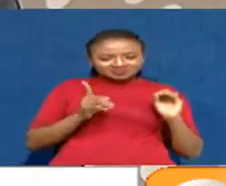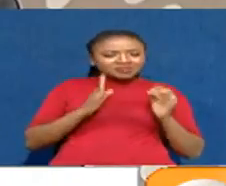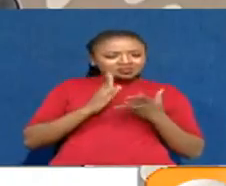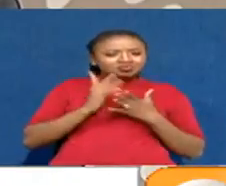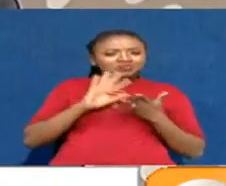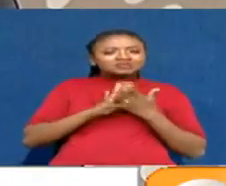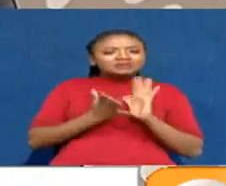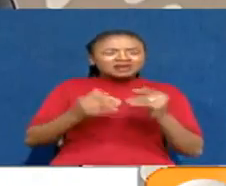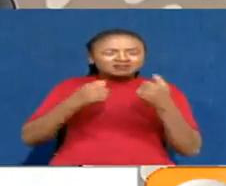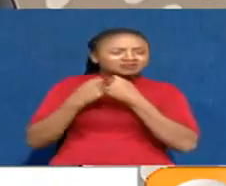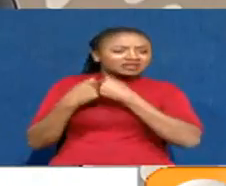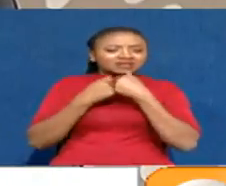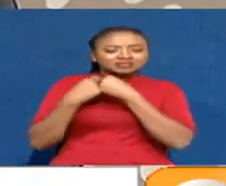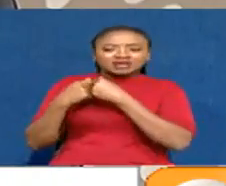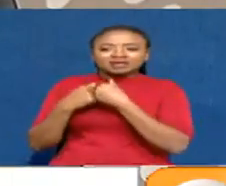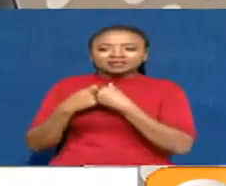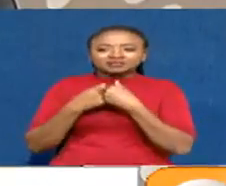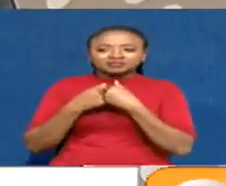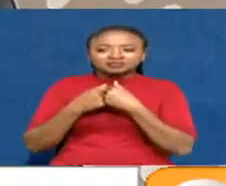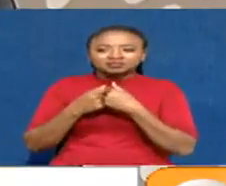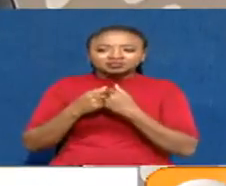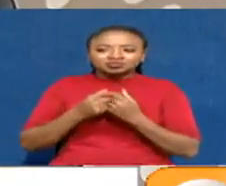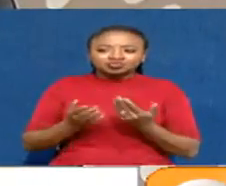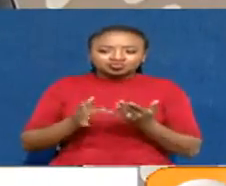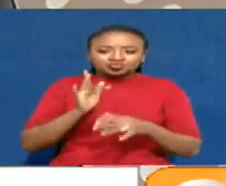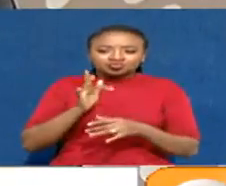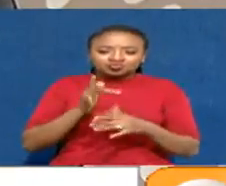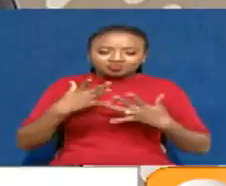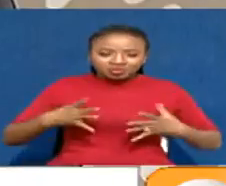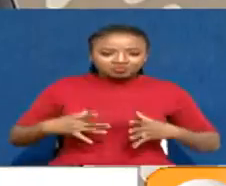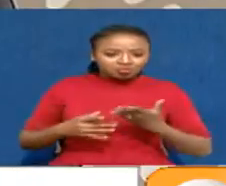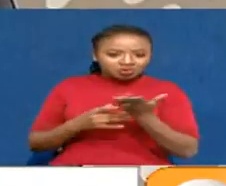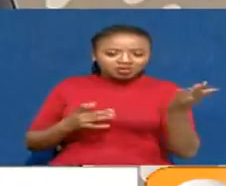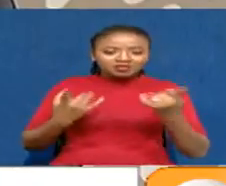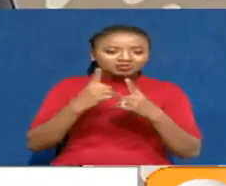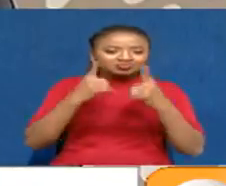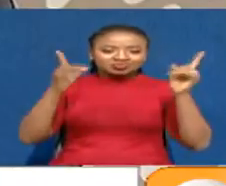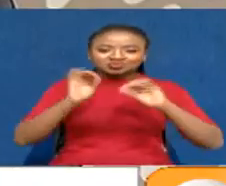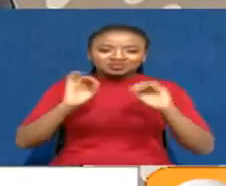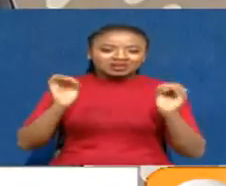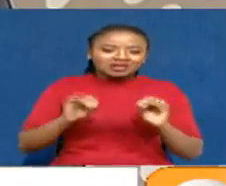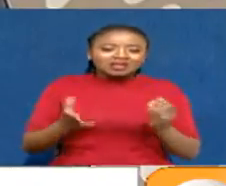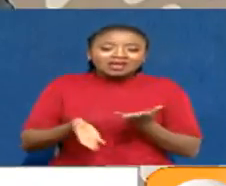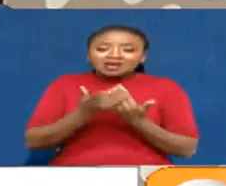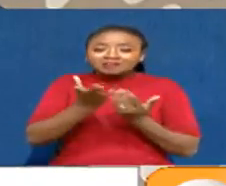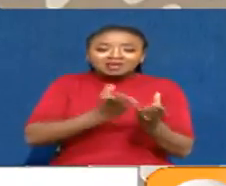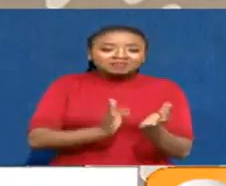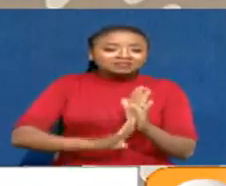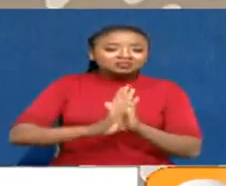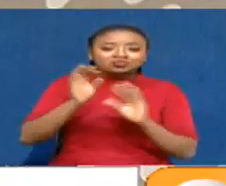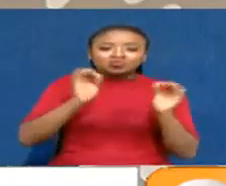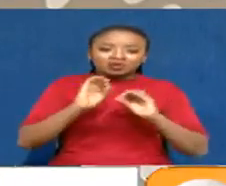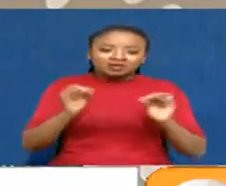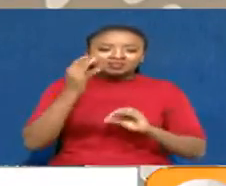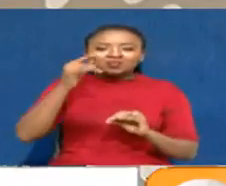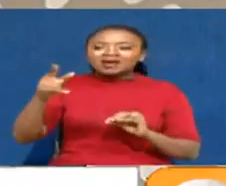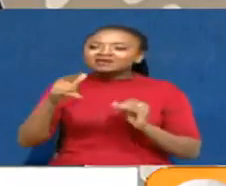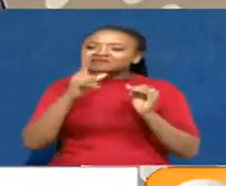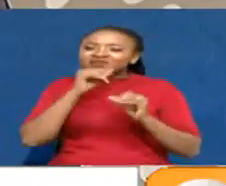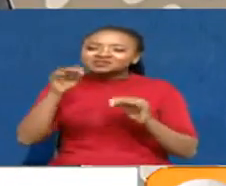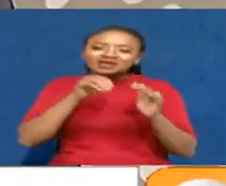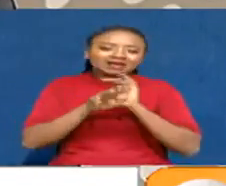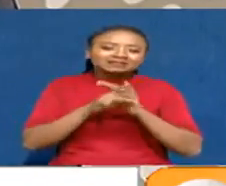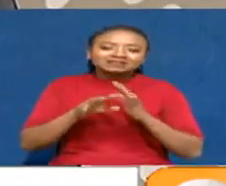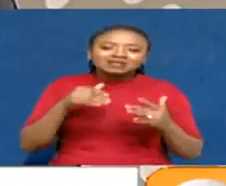a challenge to the citizens to prosper and do their businesses. So that is where at some